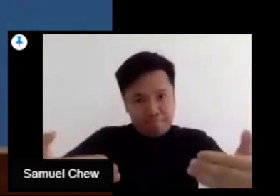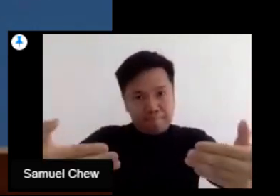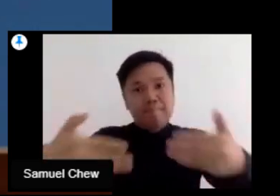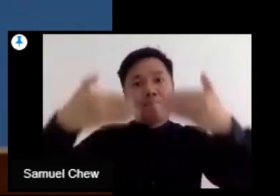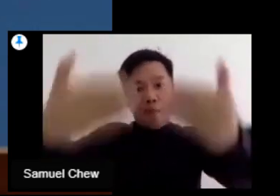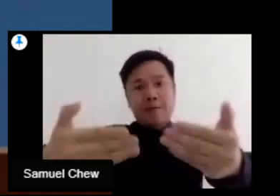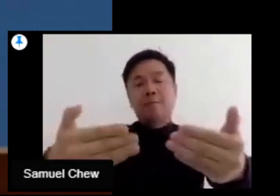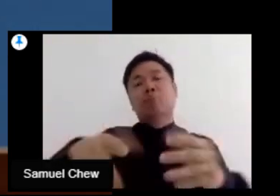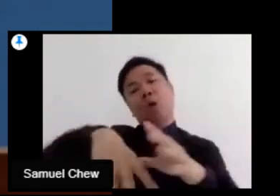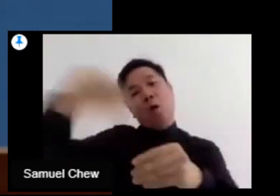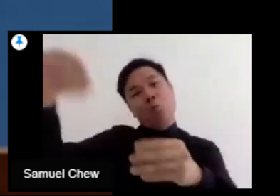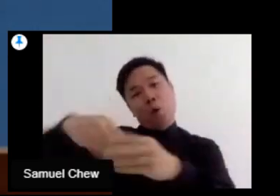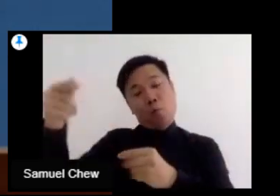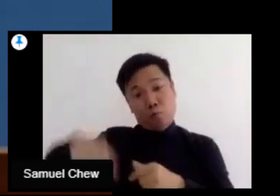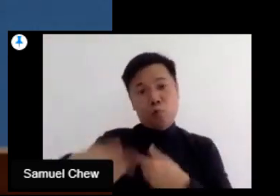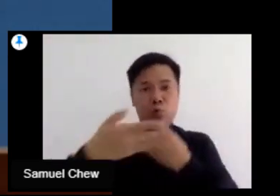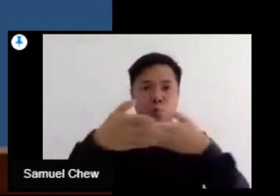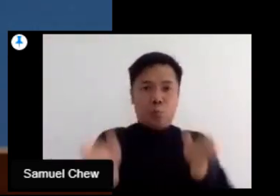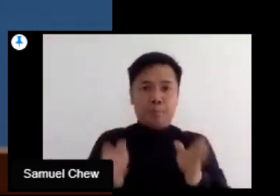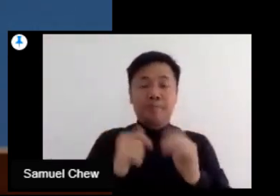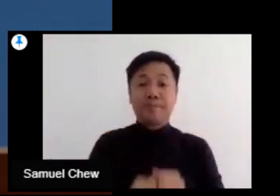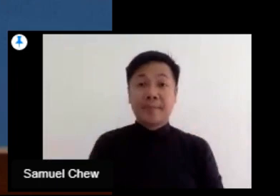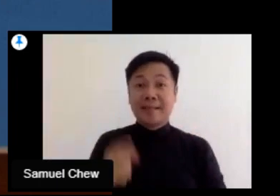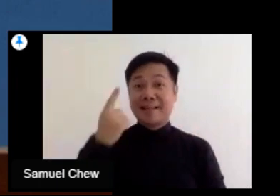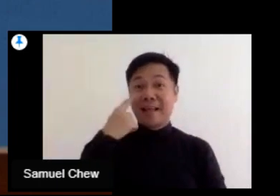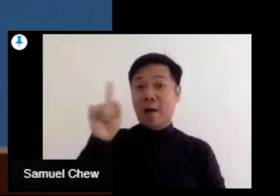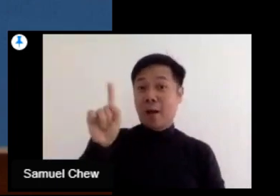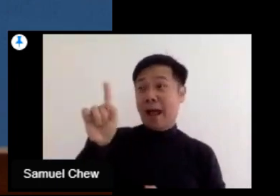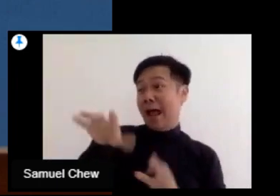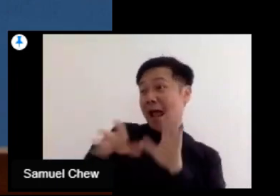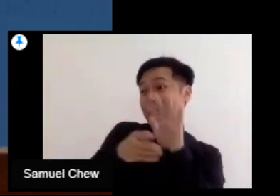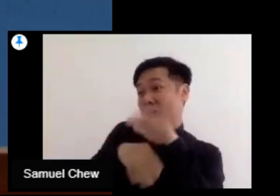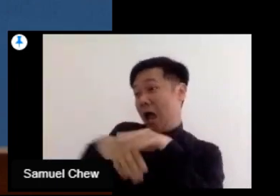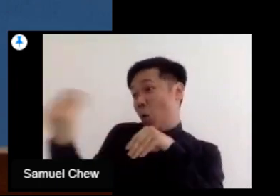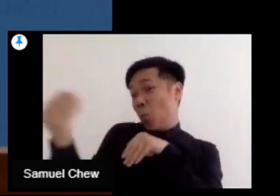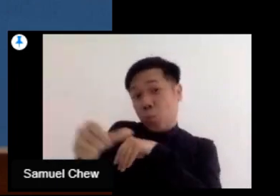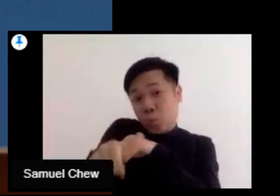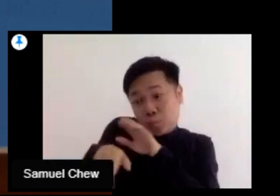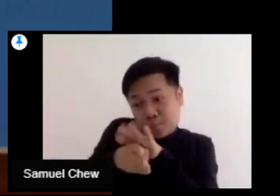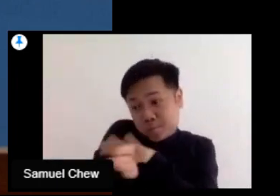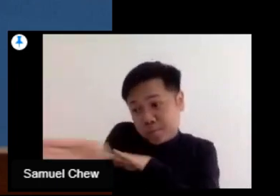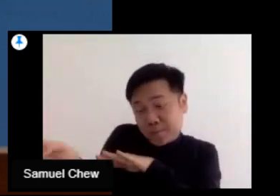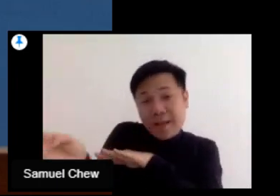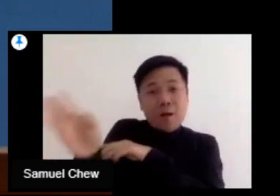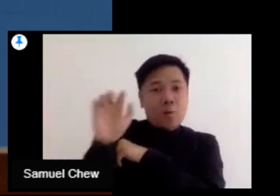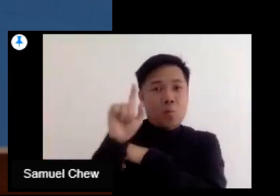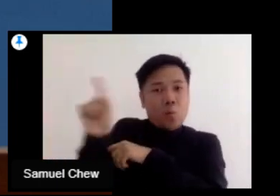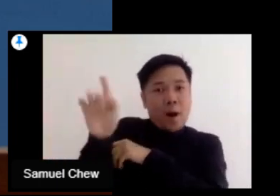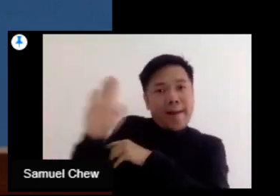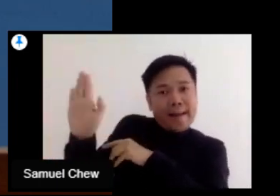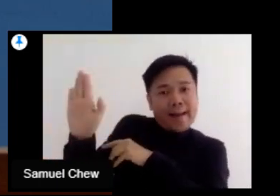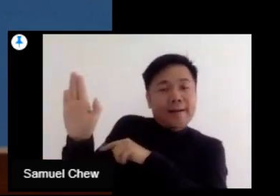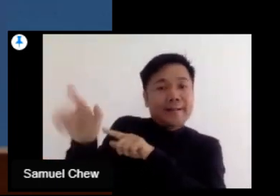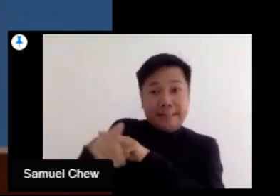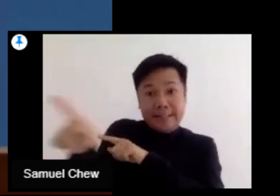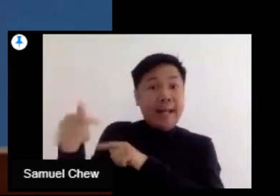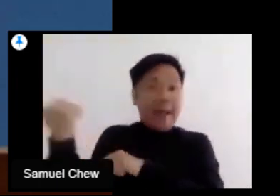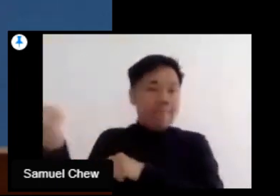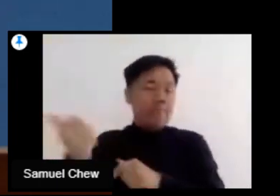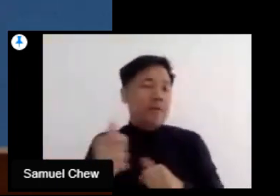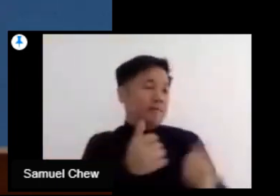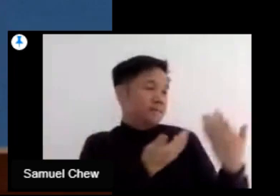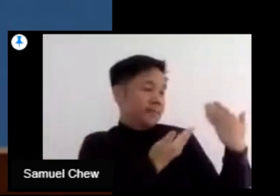another. Exit is on the right, and please kindly follow guidance from conference management staff.